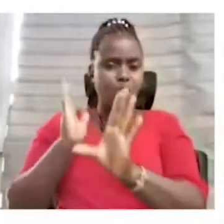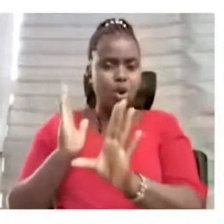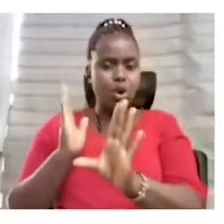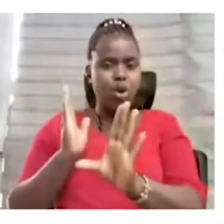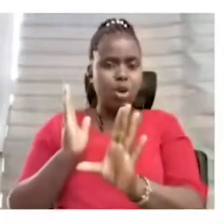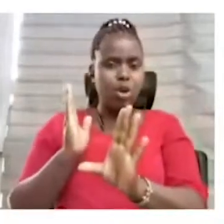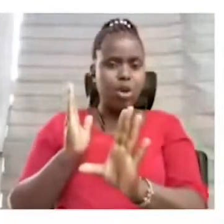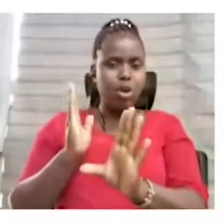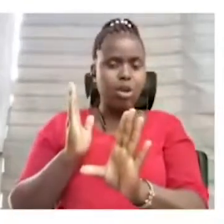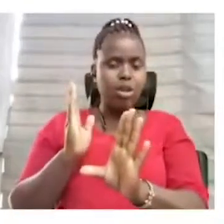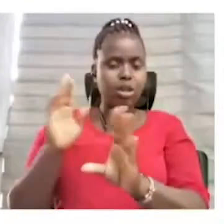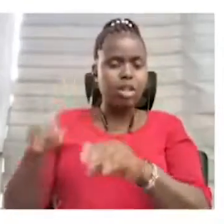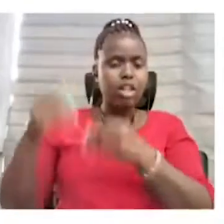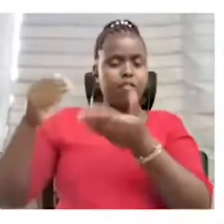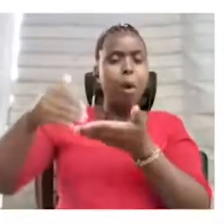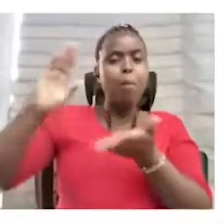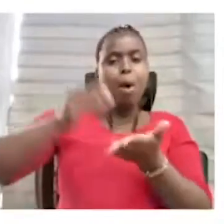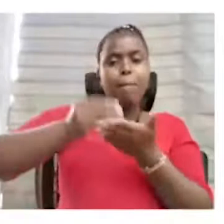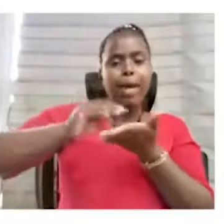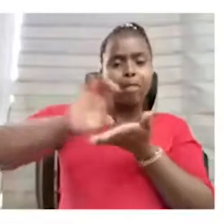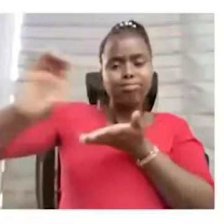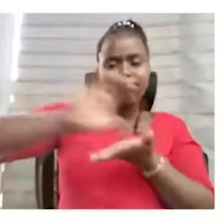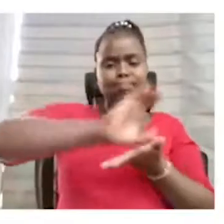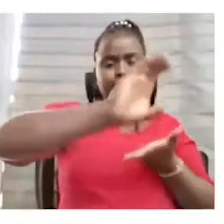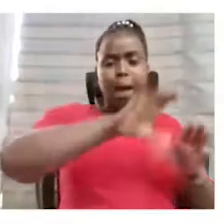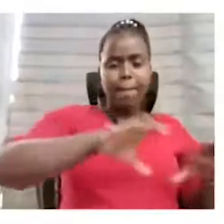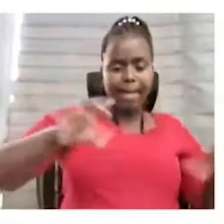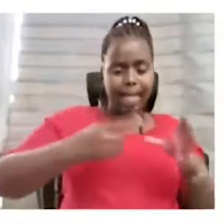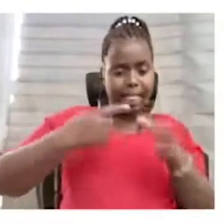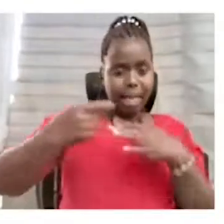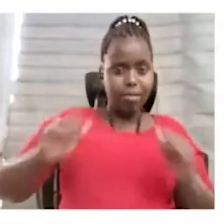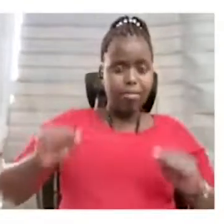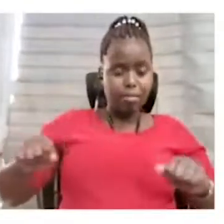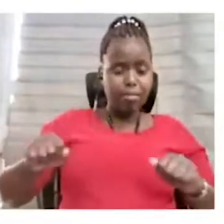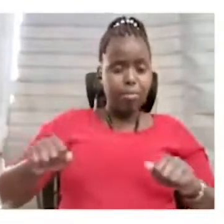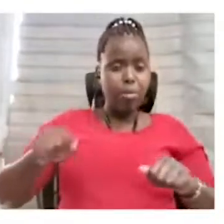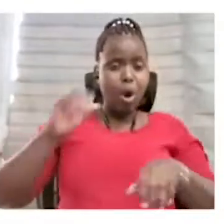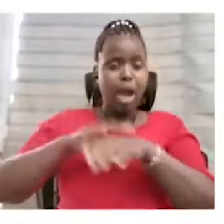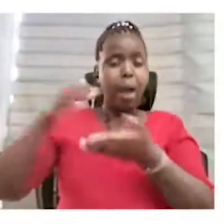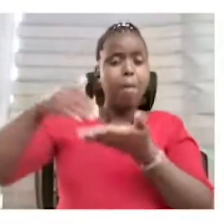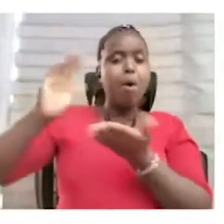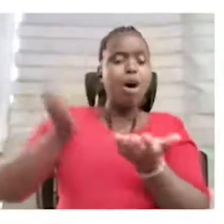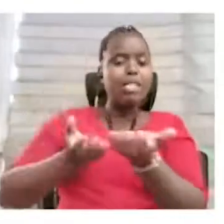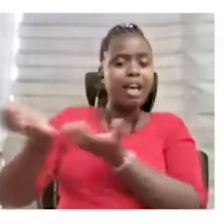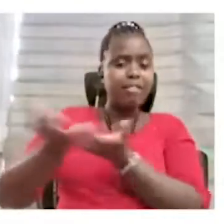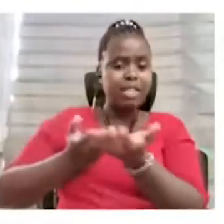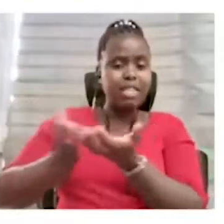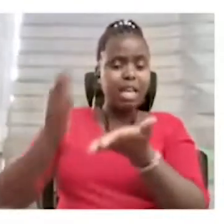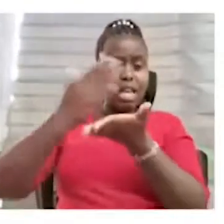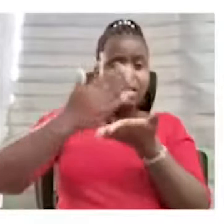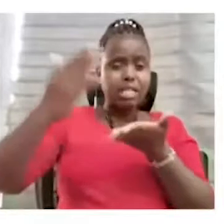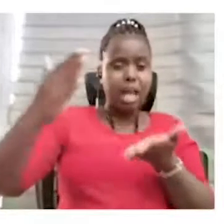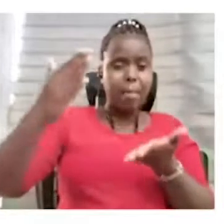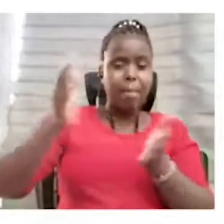able to access financial services. Some of the banks closed their branches, but we actually accelerated M-Pesa branches